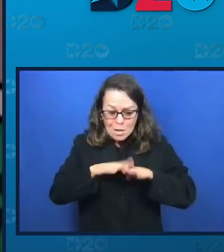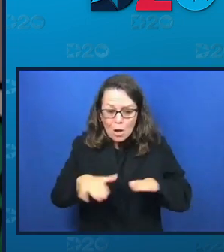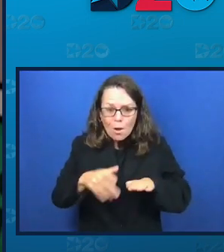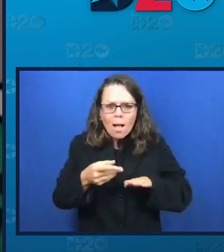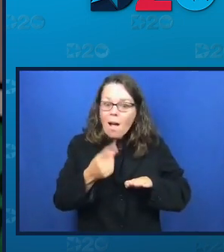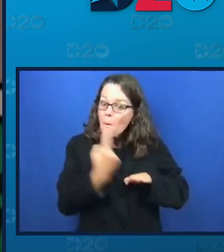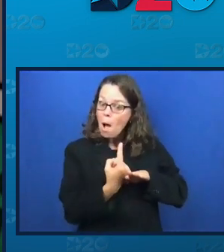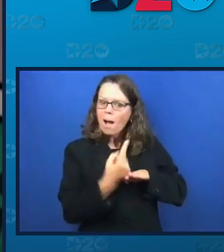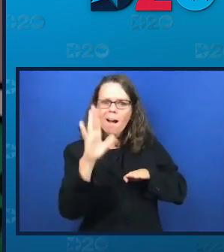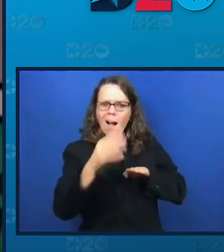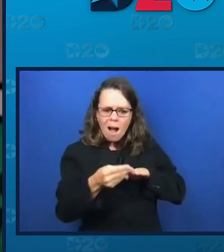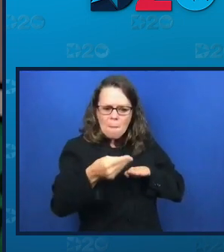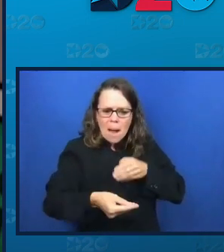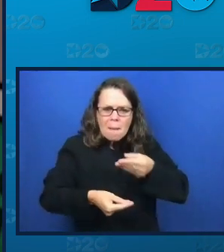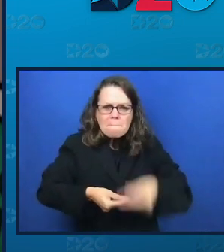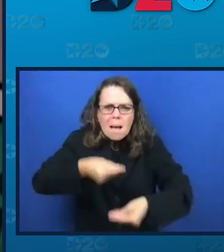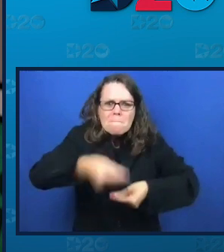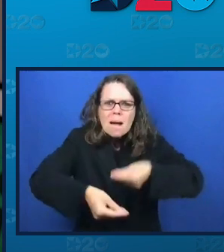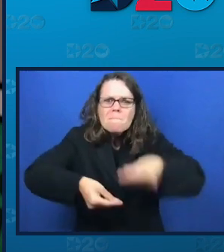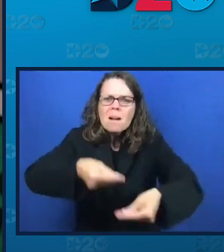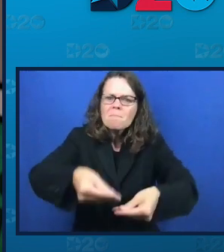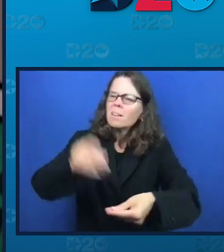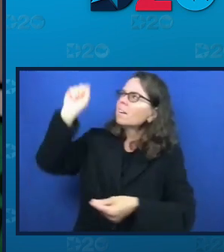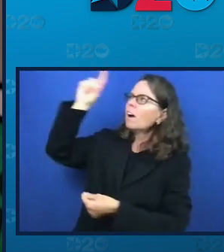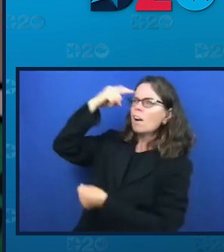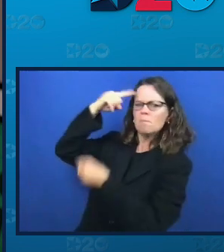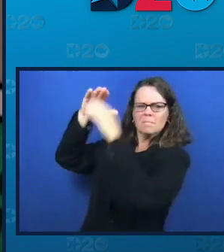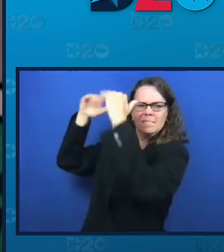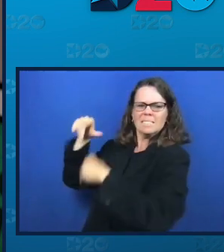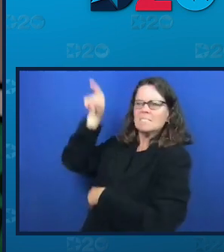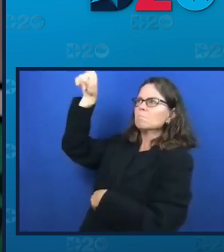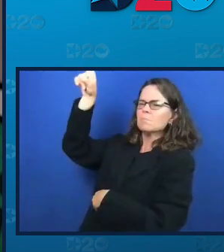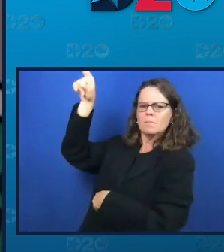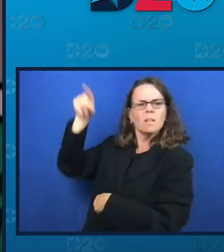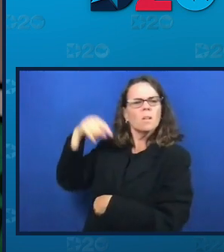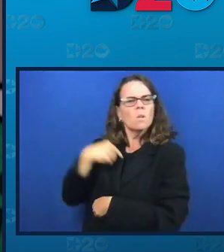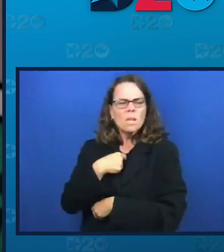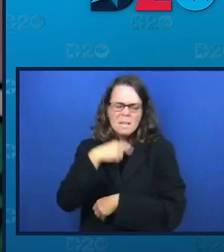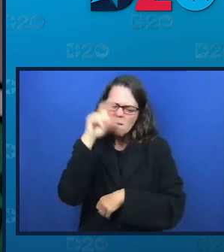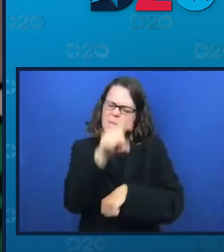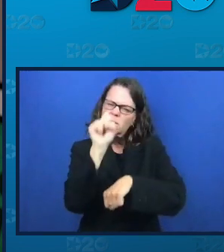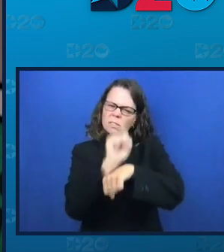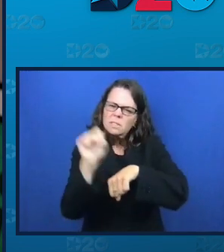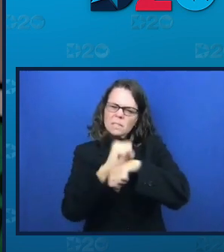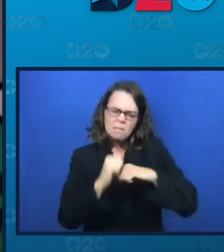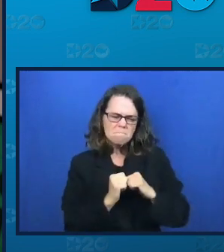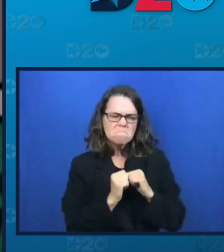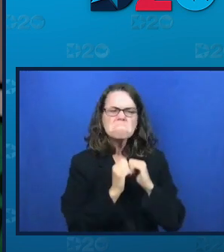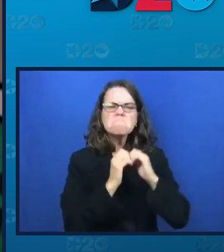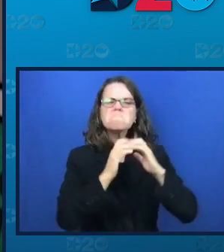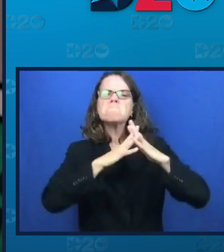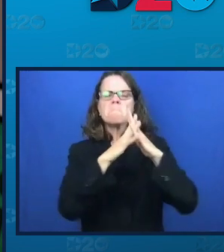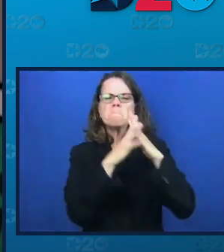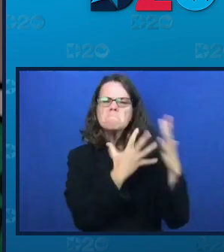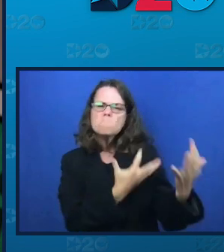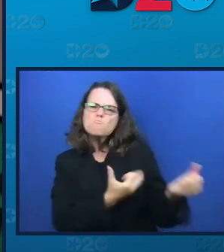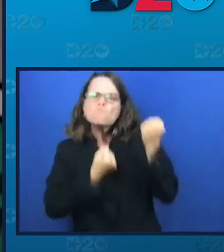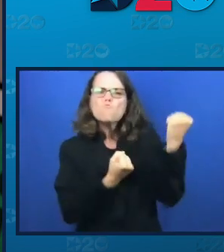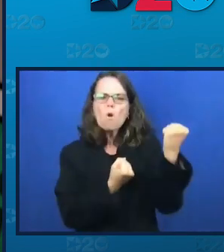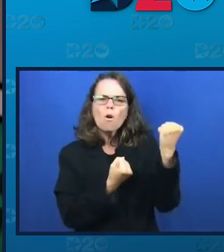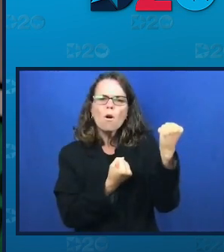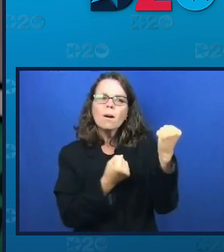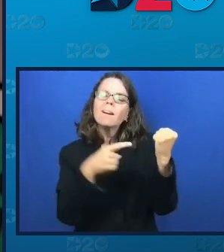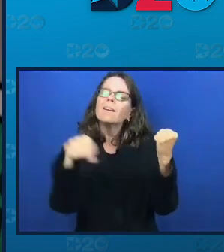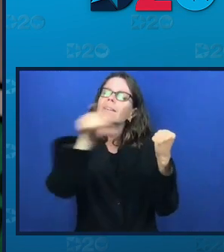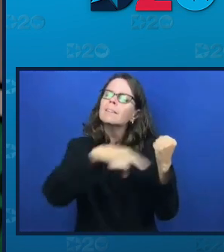let's vote. And let's organize to get others to vote with us. You can help make this